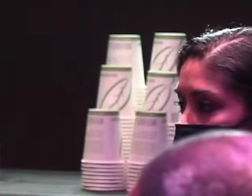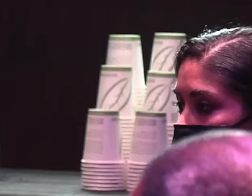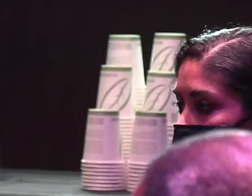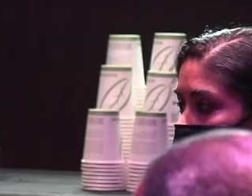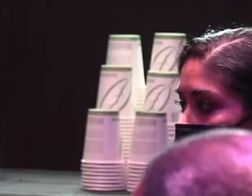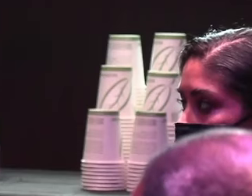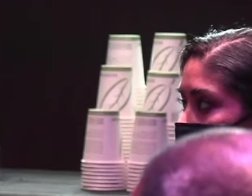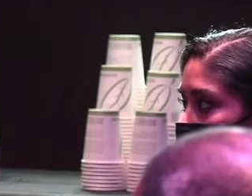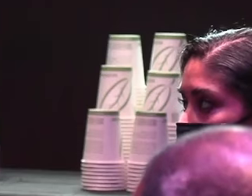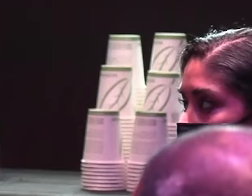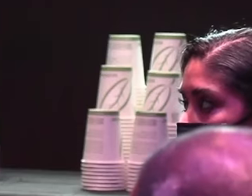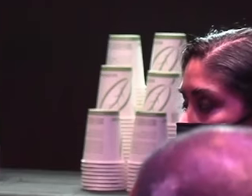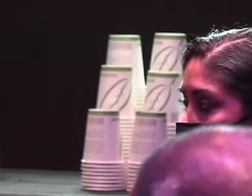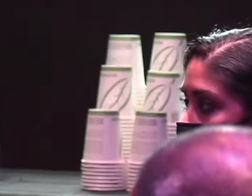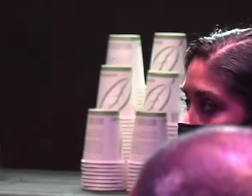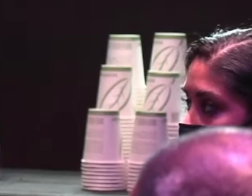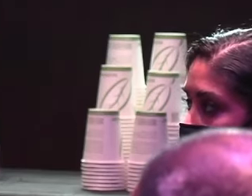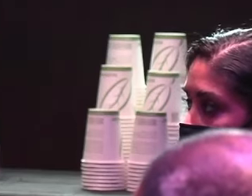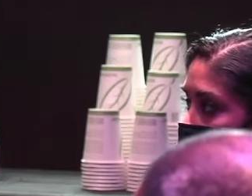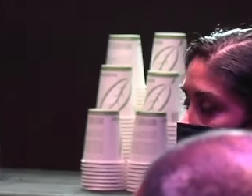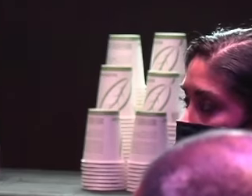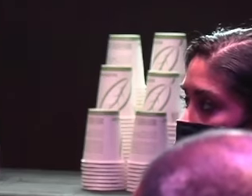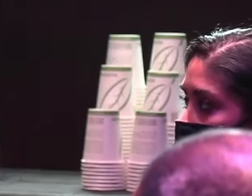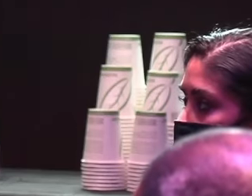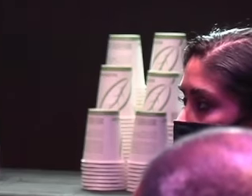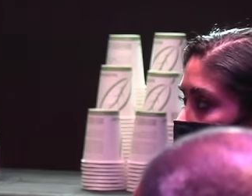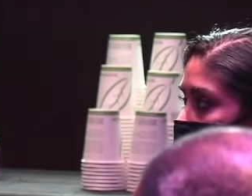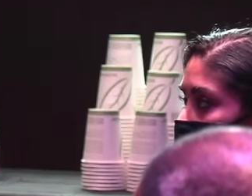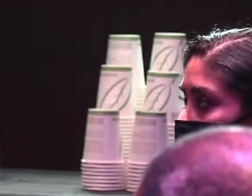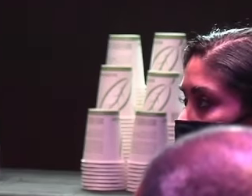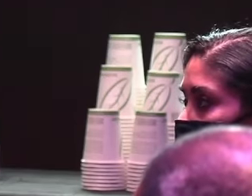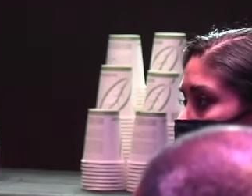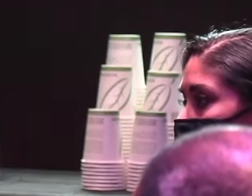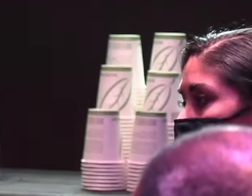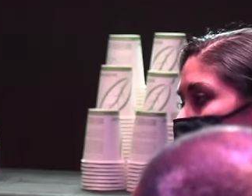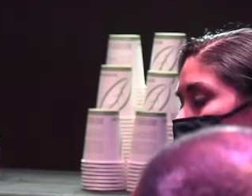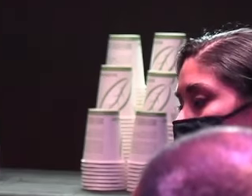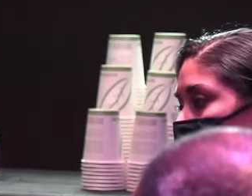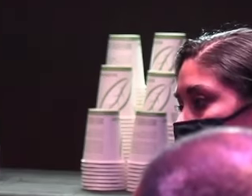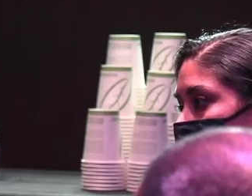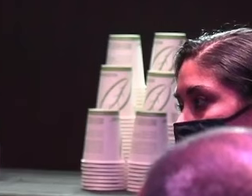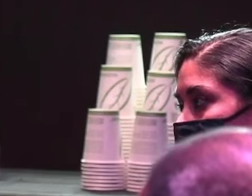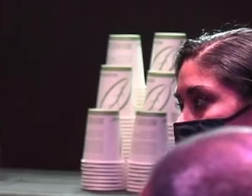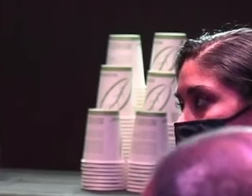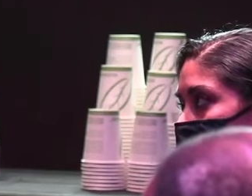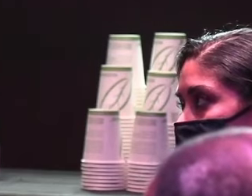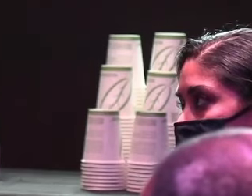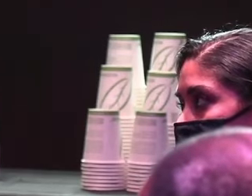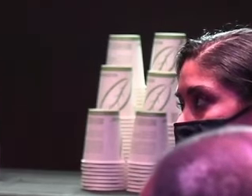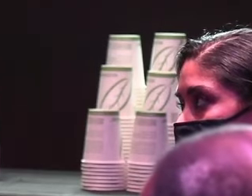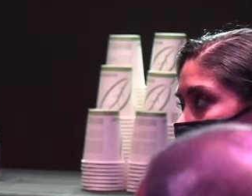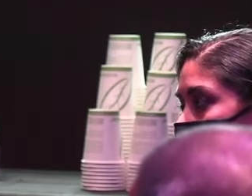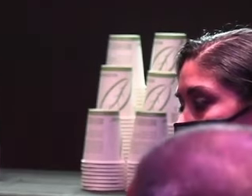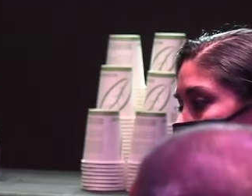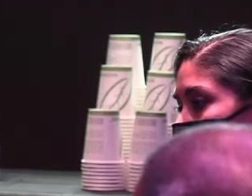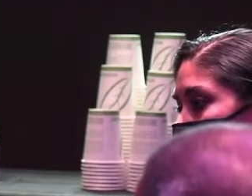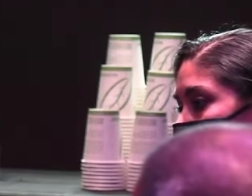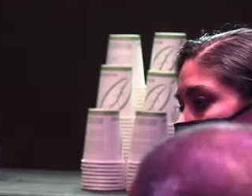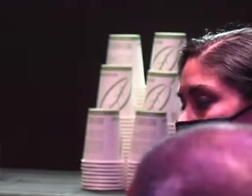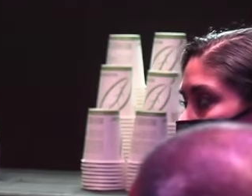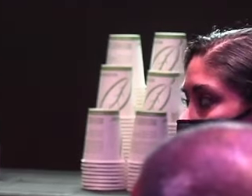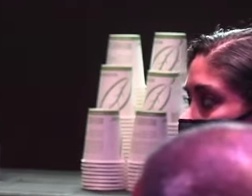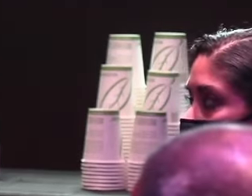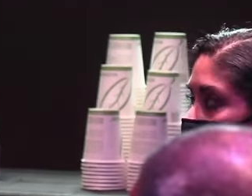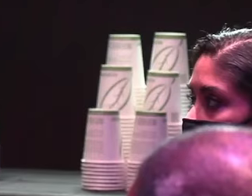practice, so that a solidarity network from the Philippines called Liang Network that I'm a member of, that is red tagged, that is